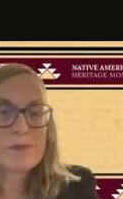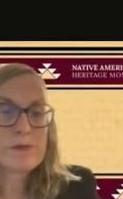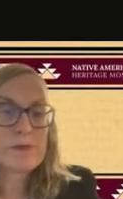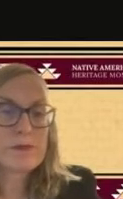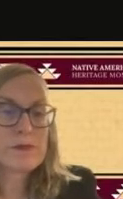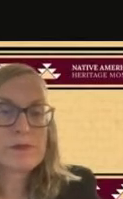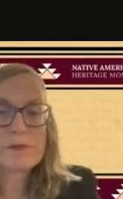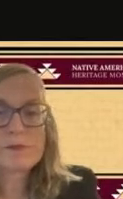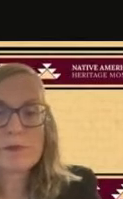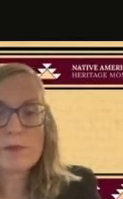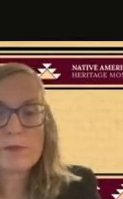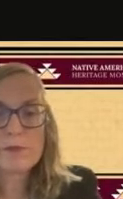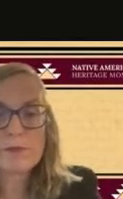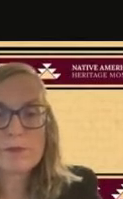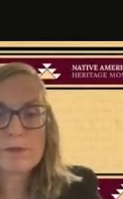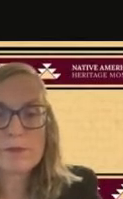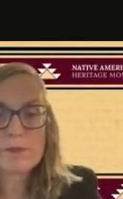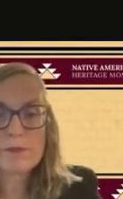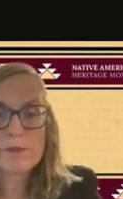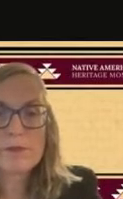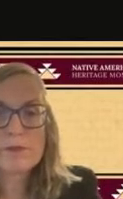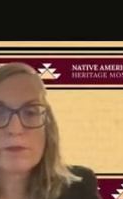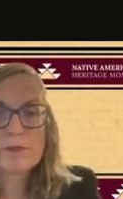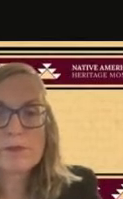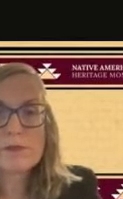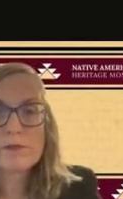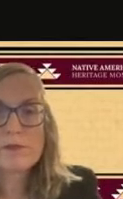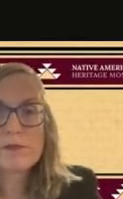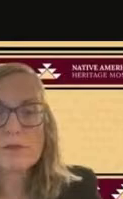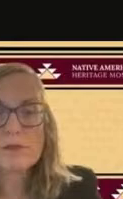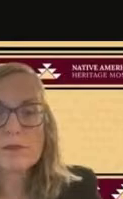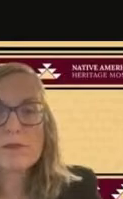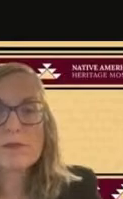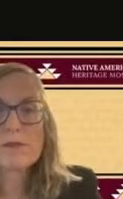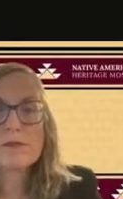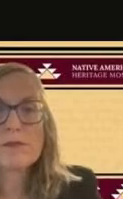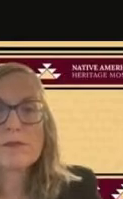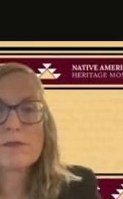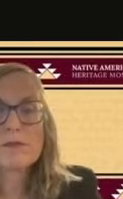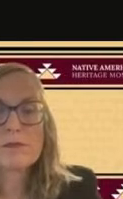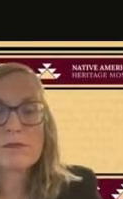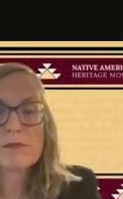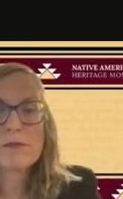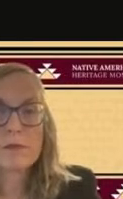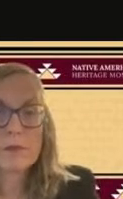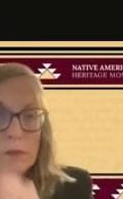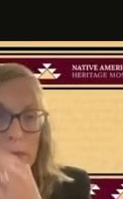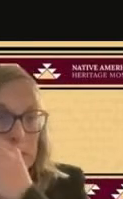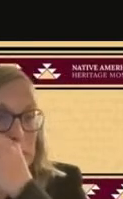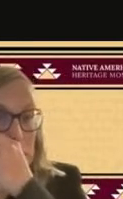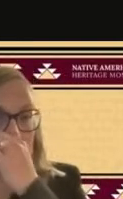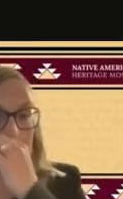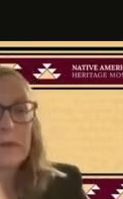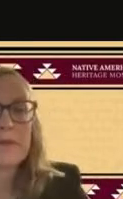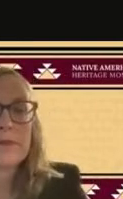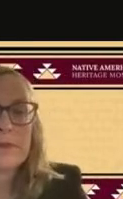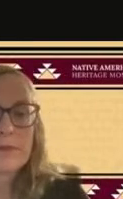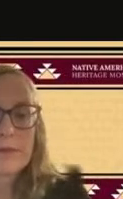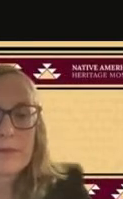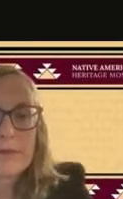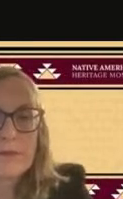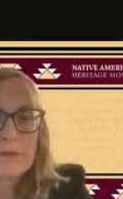discussion. First, I'm going to just do a little bit of an overview of the process for